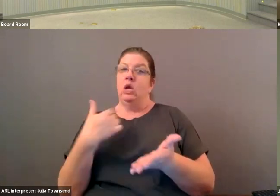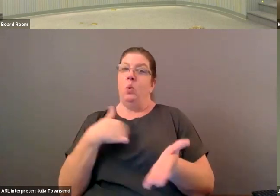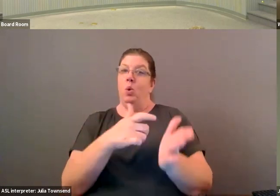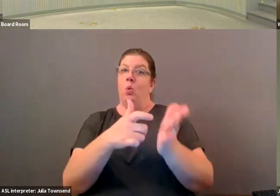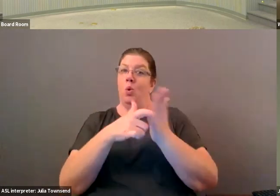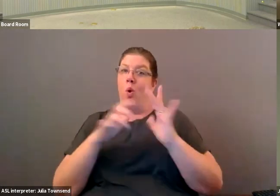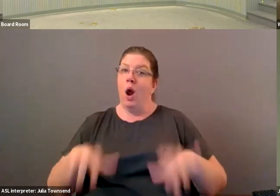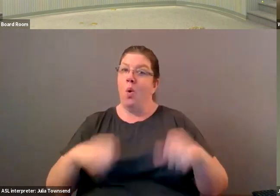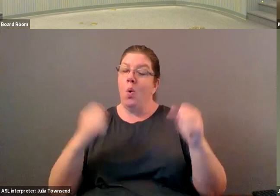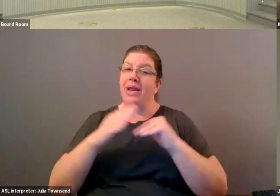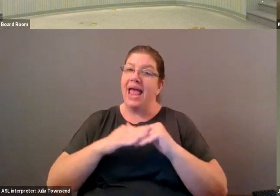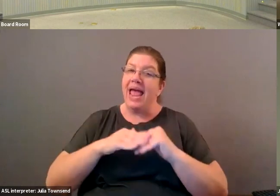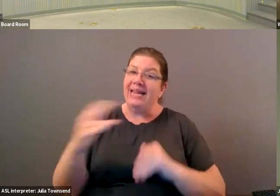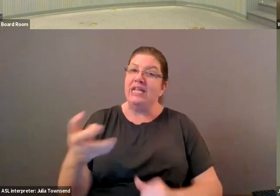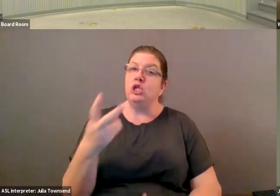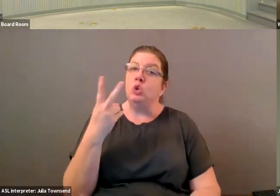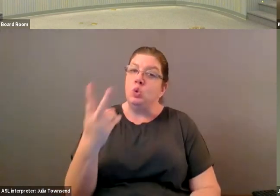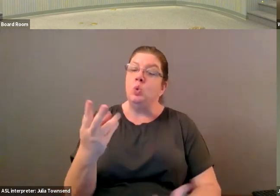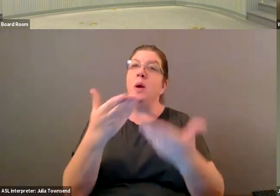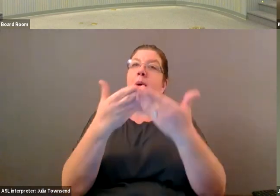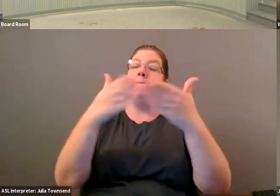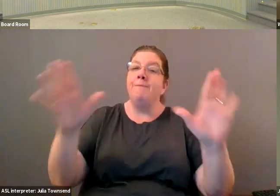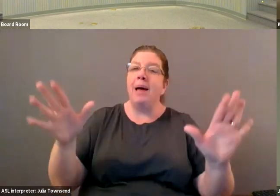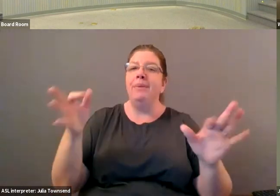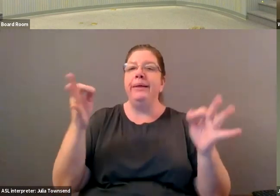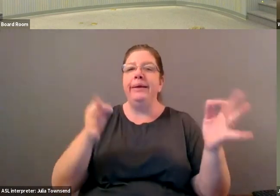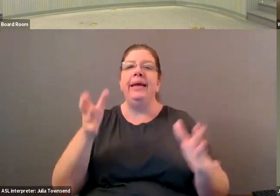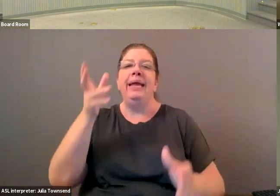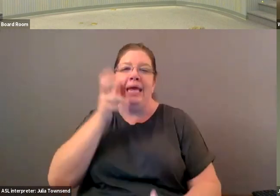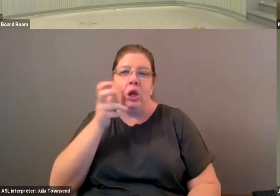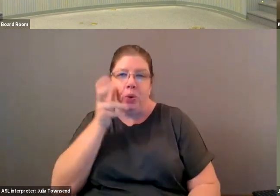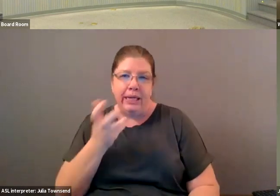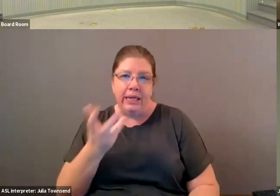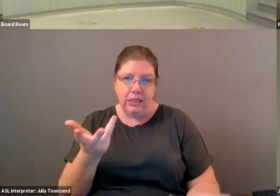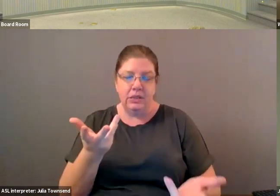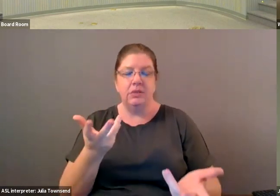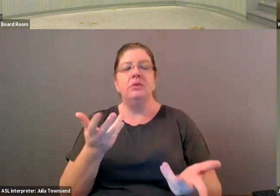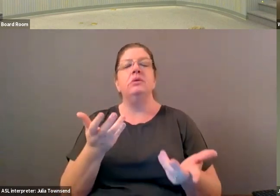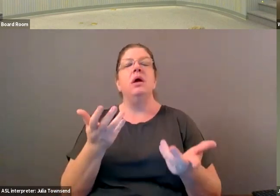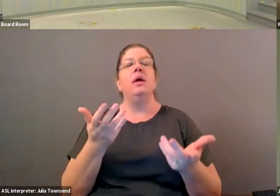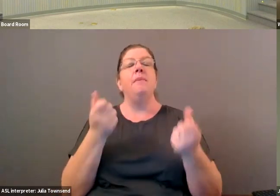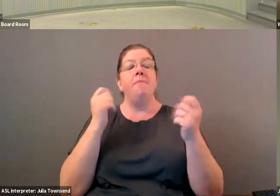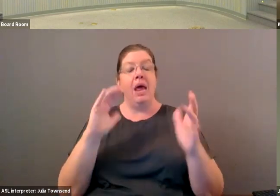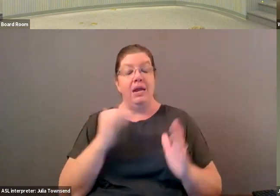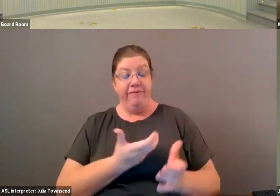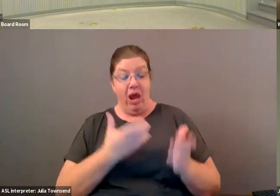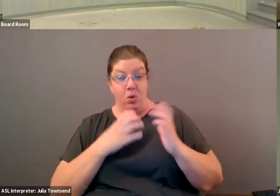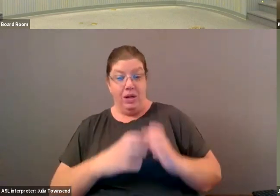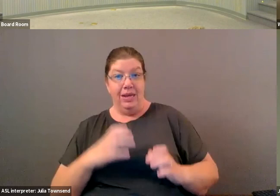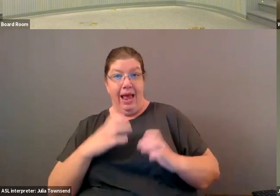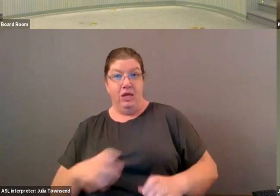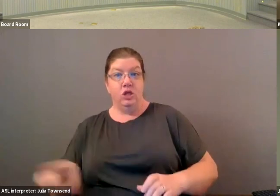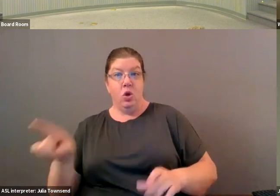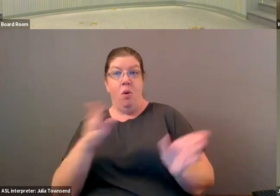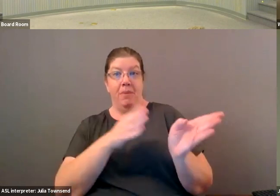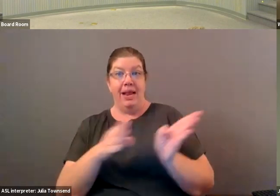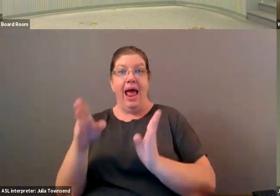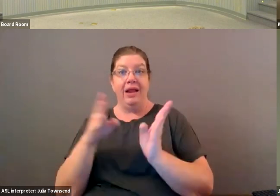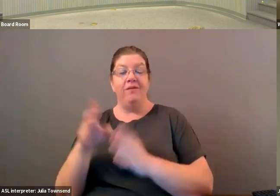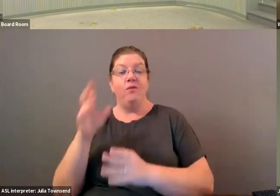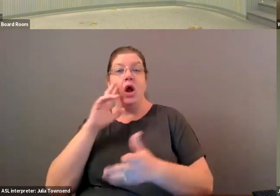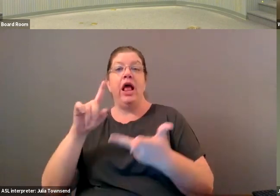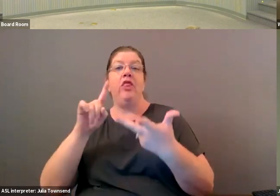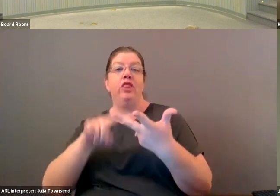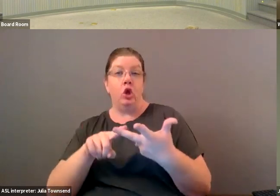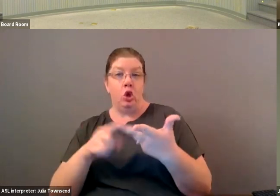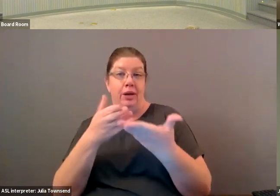hold at least two public hearings. And I'll note that many of our clients are also planning for a third